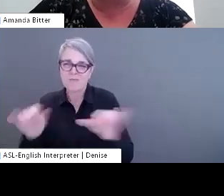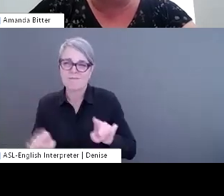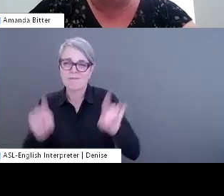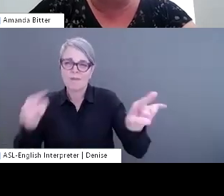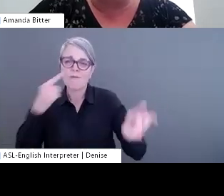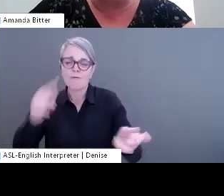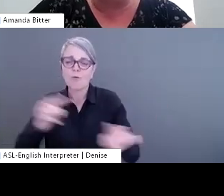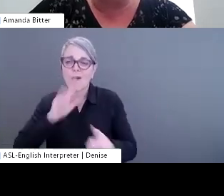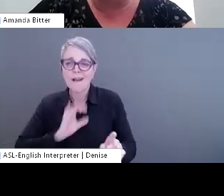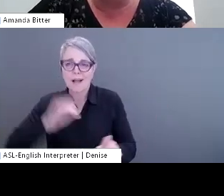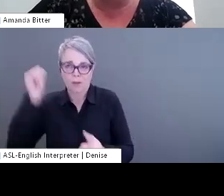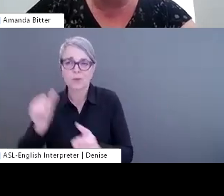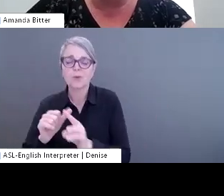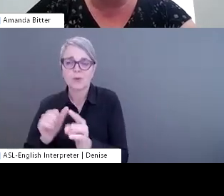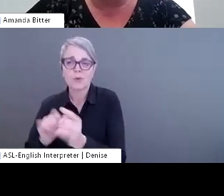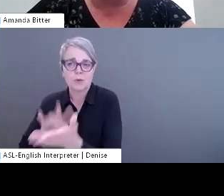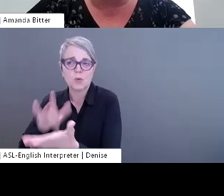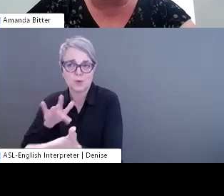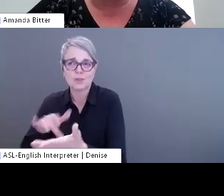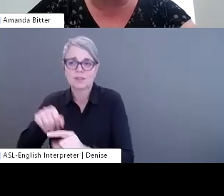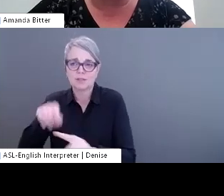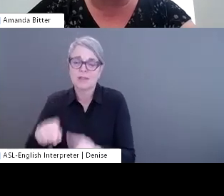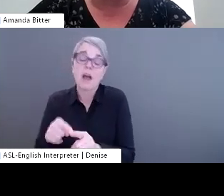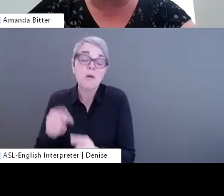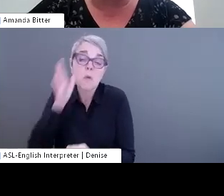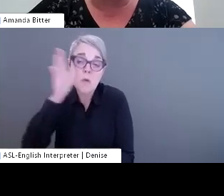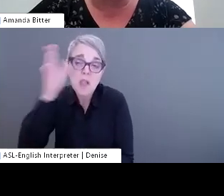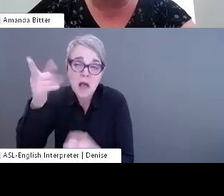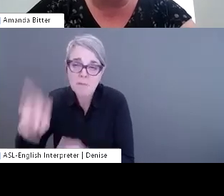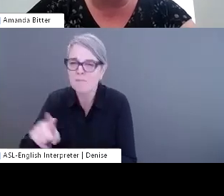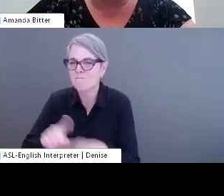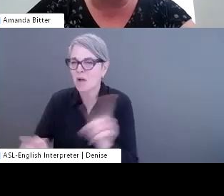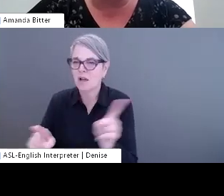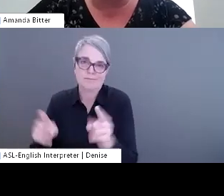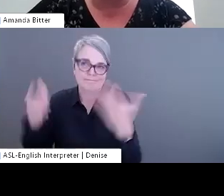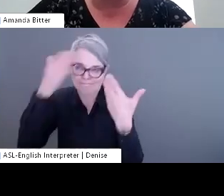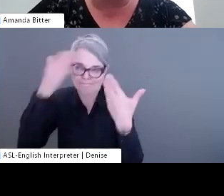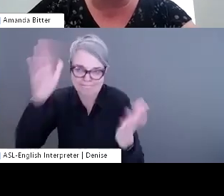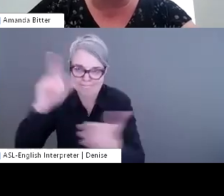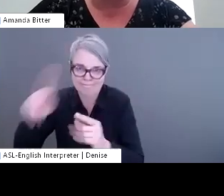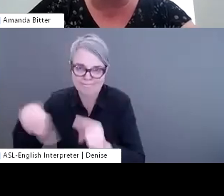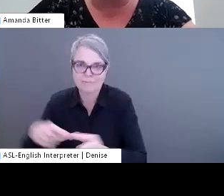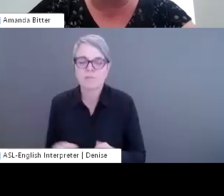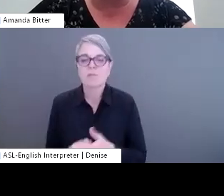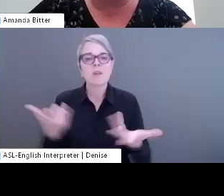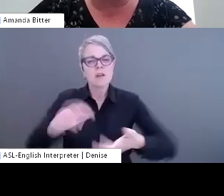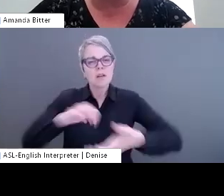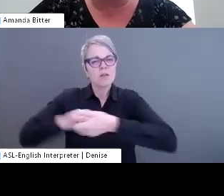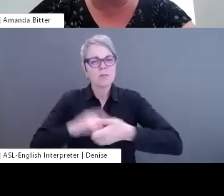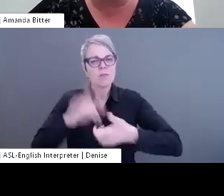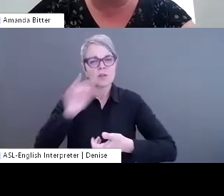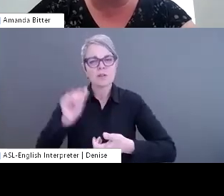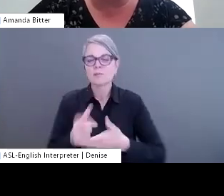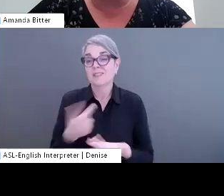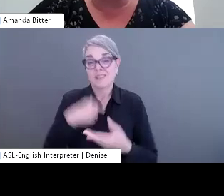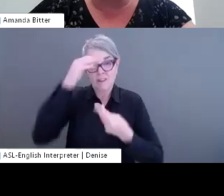just don't know when. So what might collaboration look like? Exchanging information on processes and